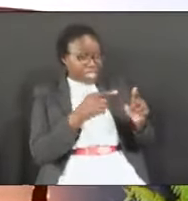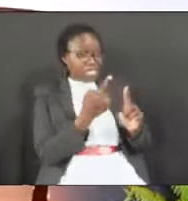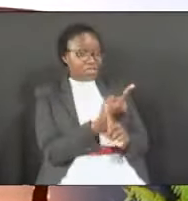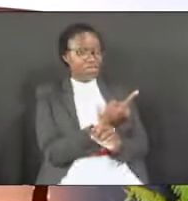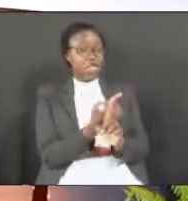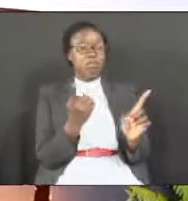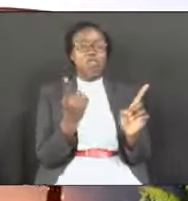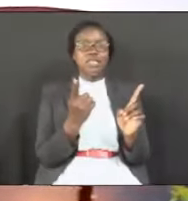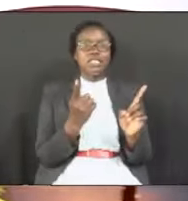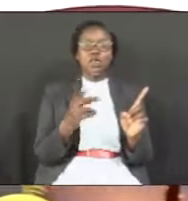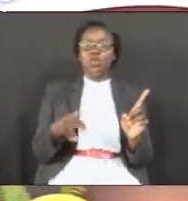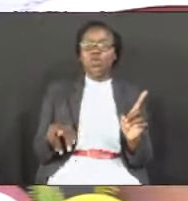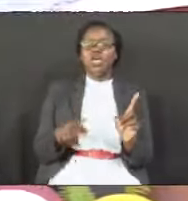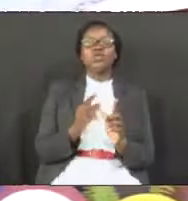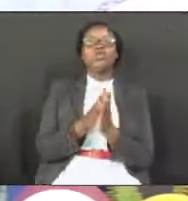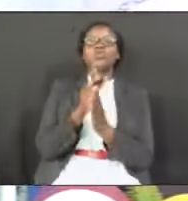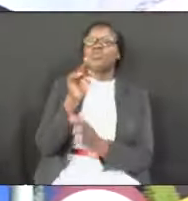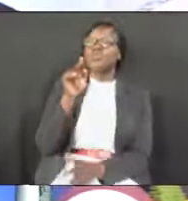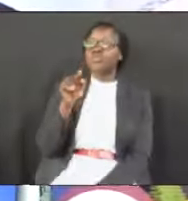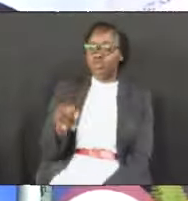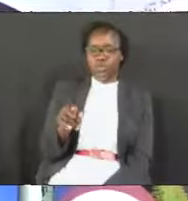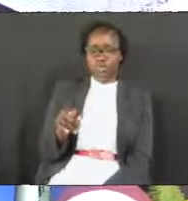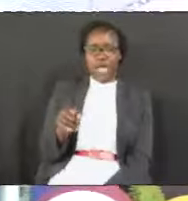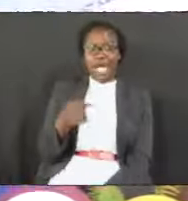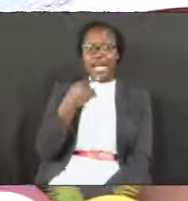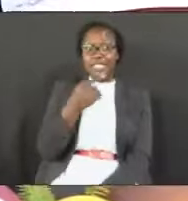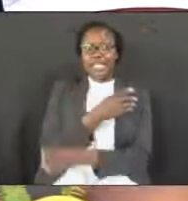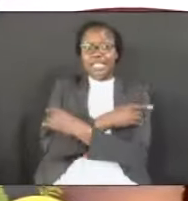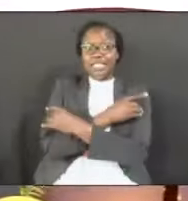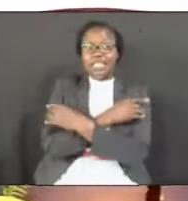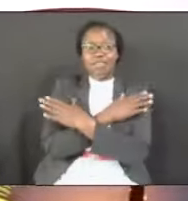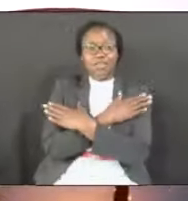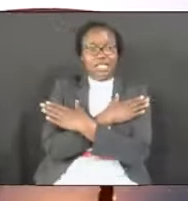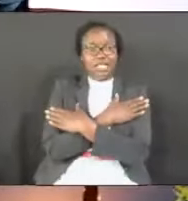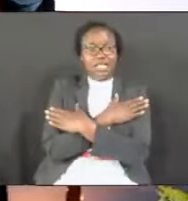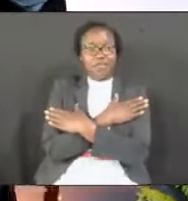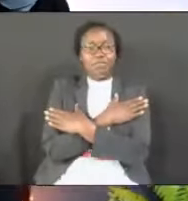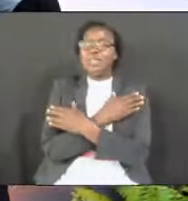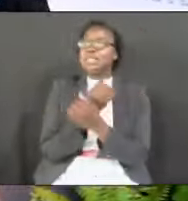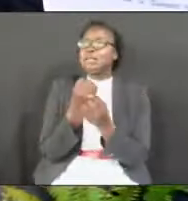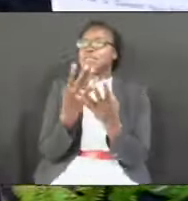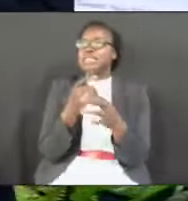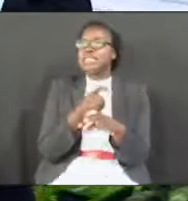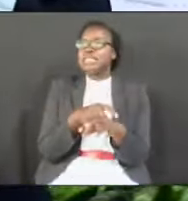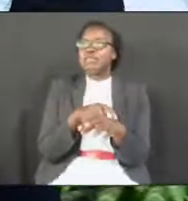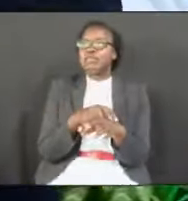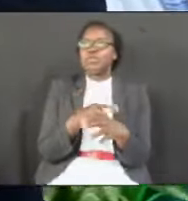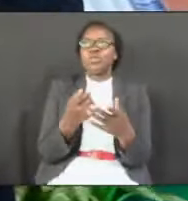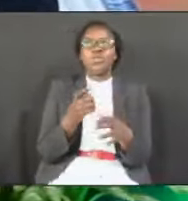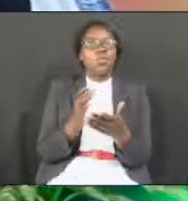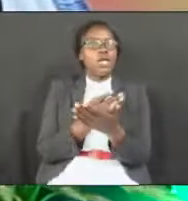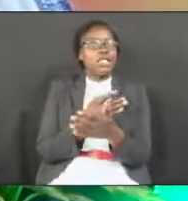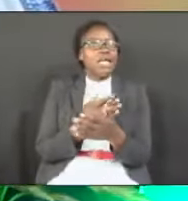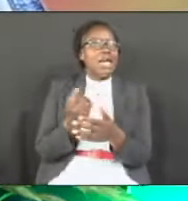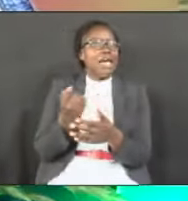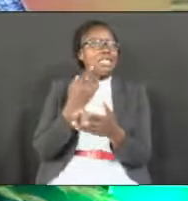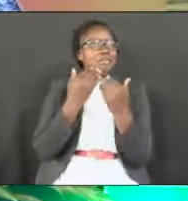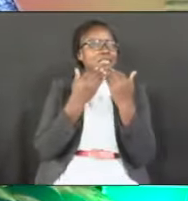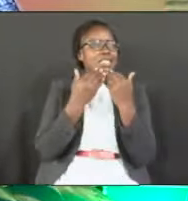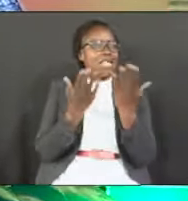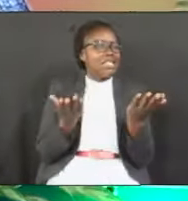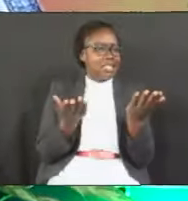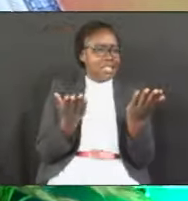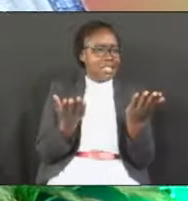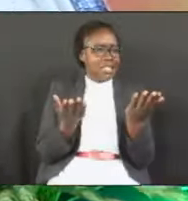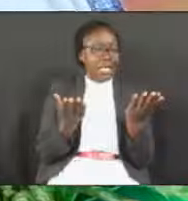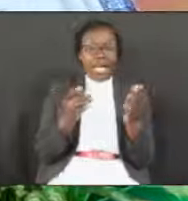we can walk with you. Let me say here, friends, there are many times when we even don't understand God. There are